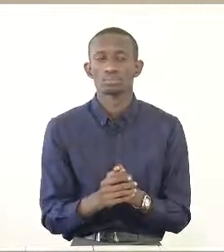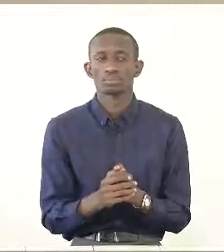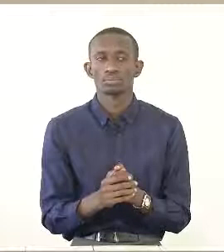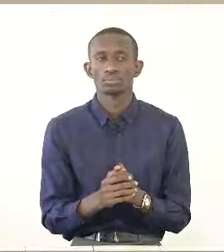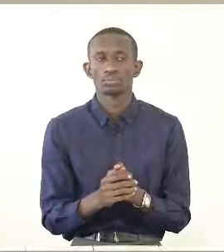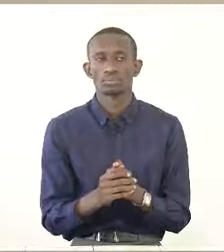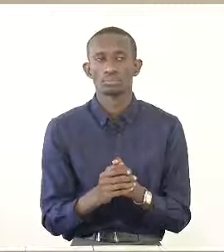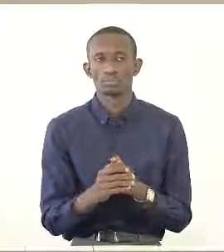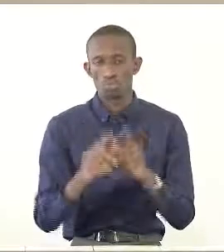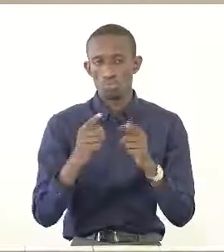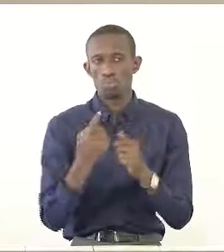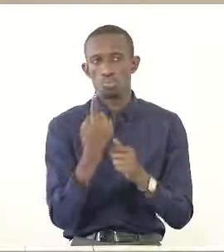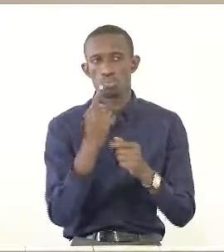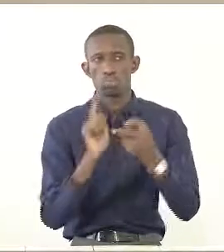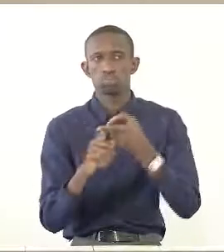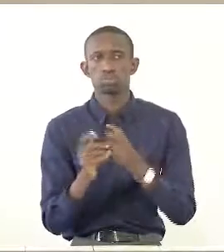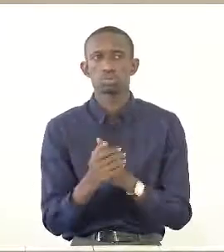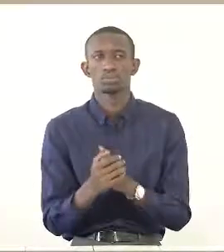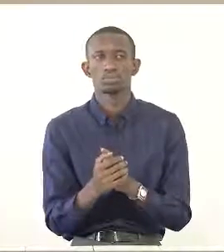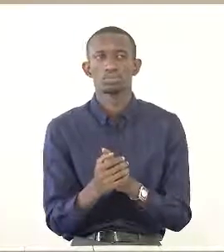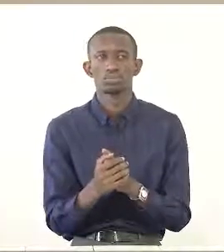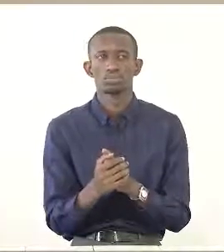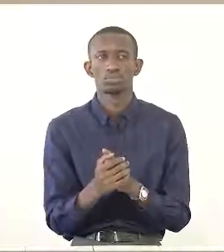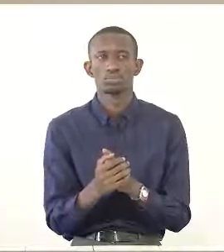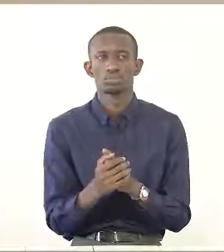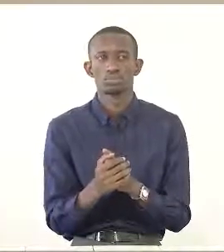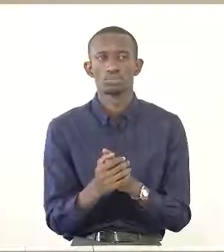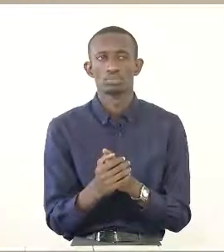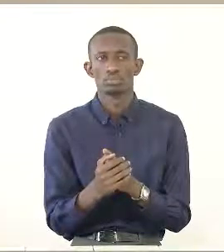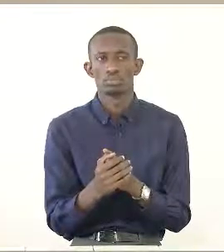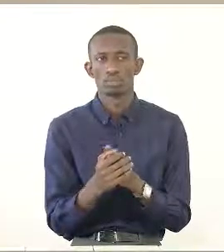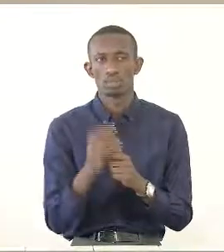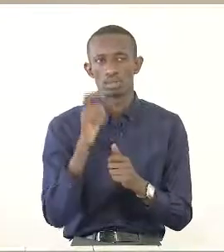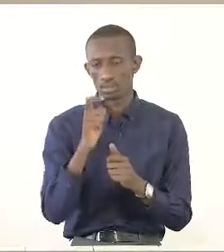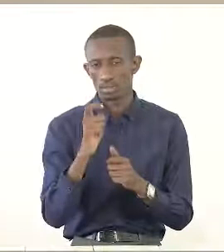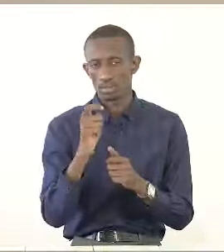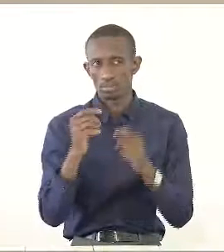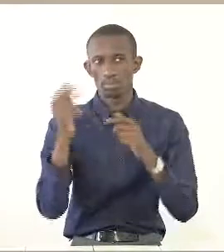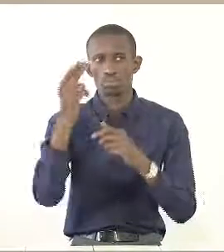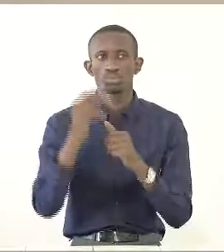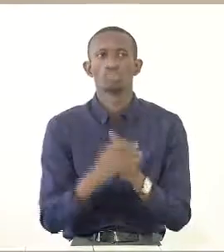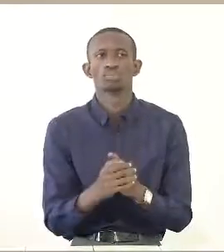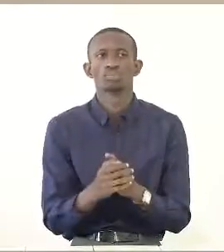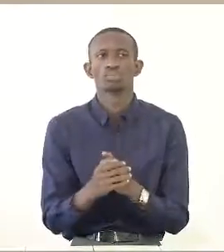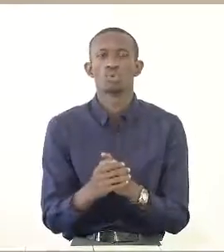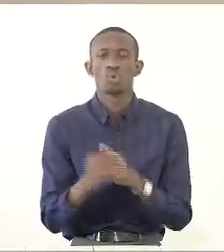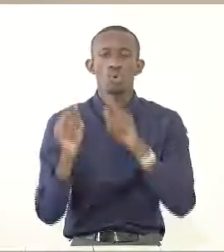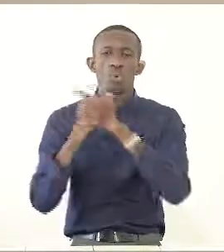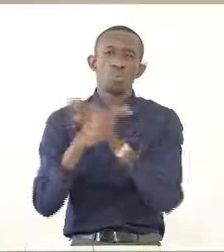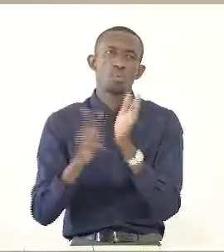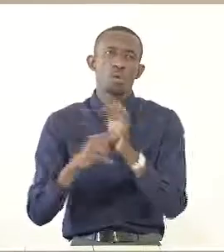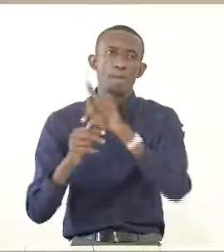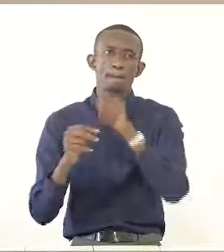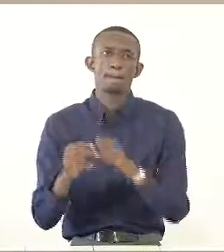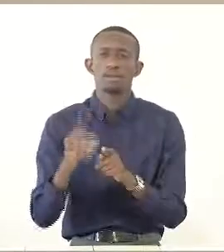to integral of dm over 2 square root of 1 minus m